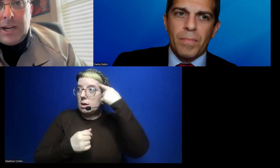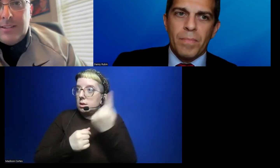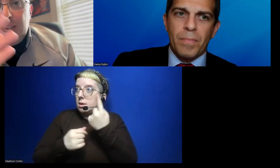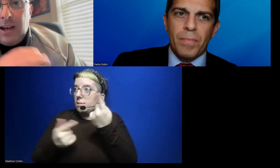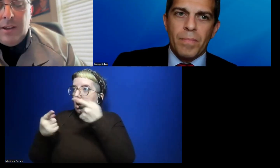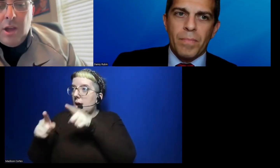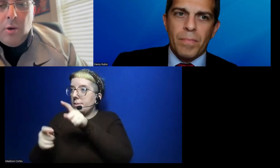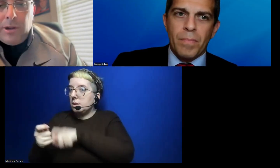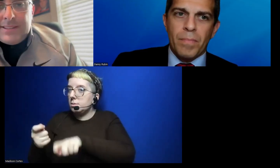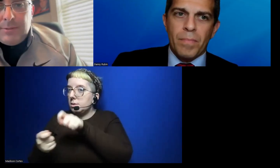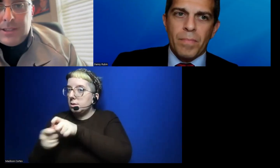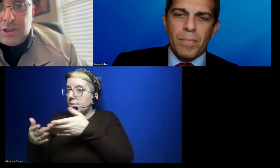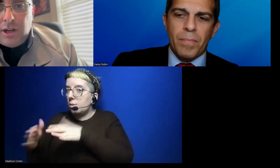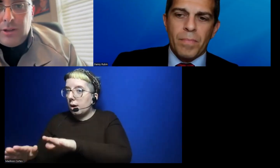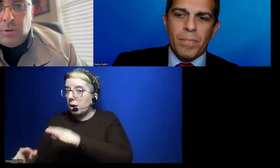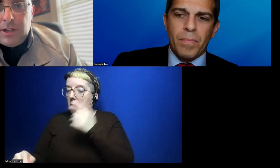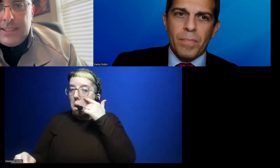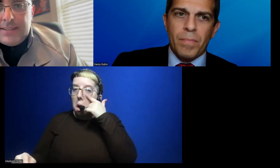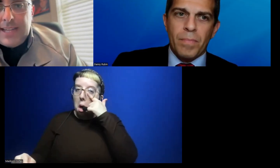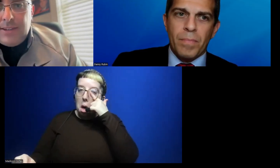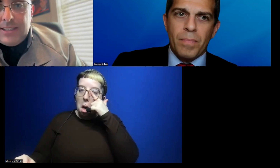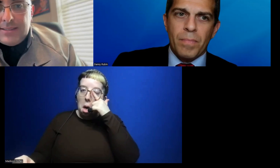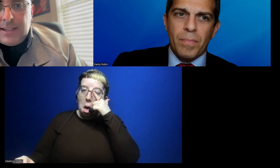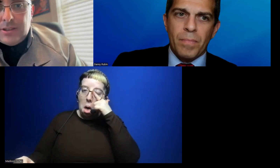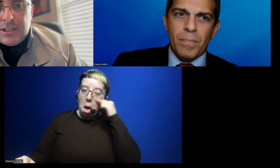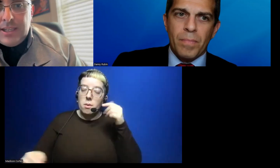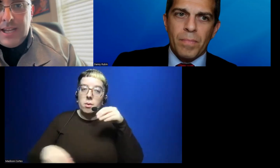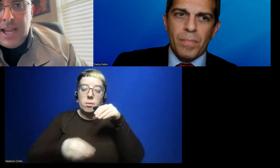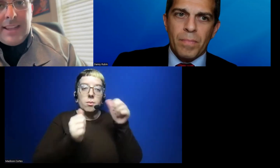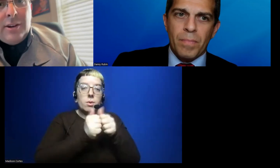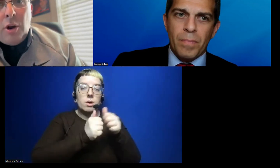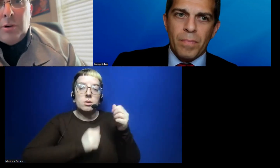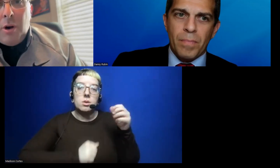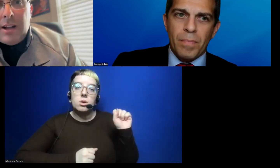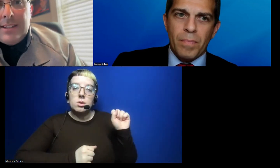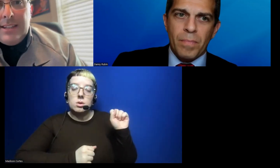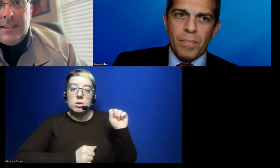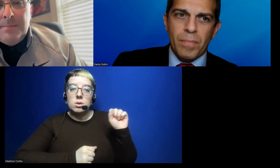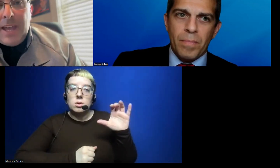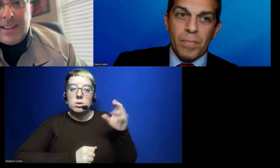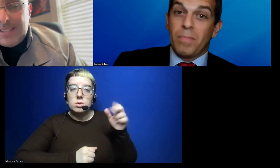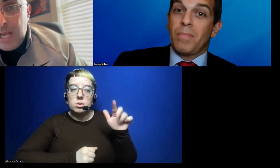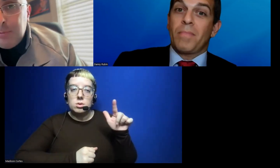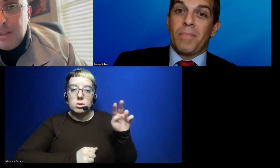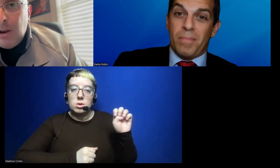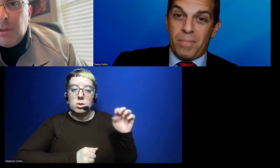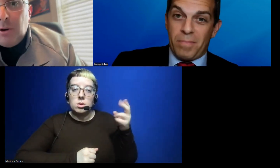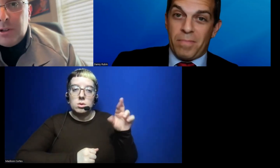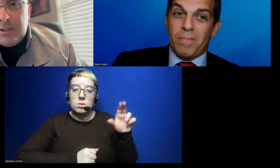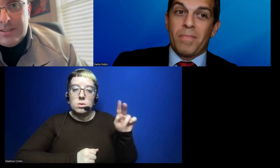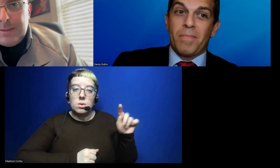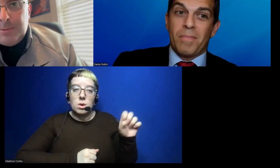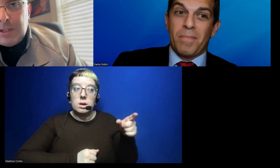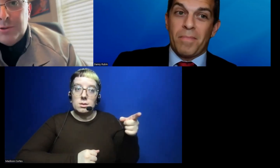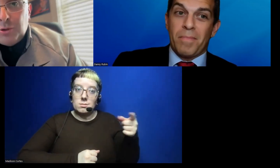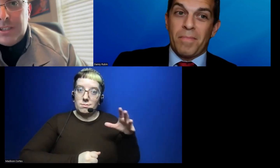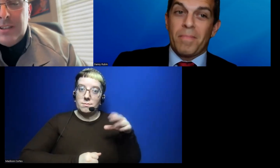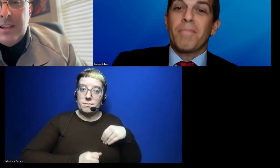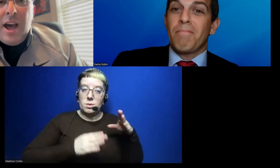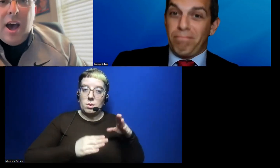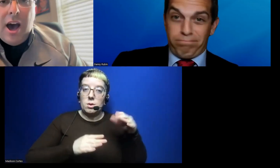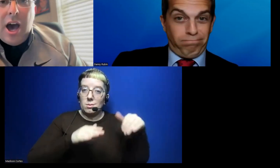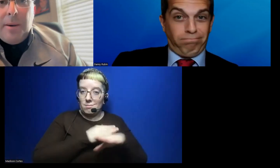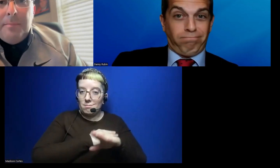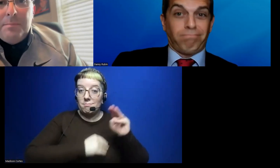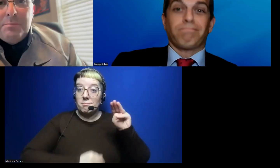doesn't. Story I'll tell. We were sitting with the Charlotte Hornets having a discussion, and then their owner walked in. At the time, you may know their owner. His name's Michael